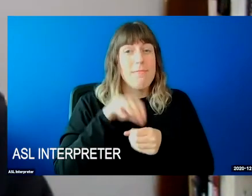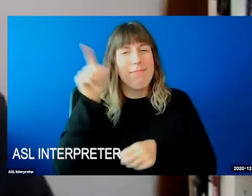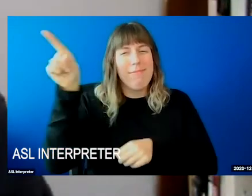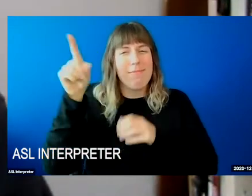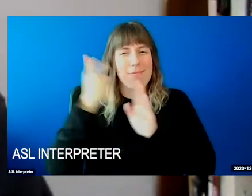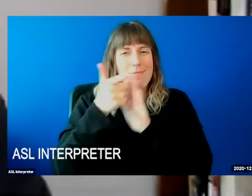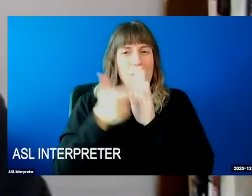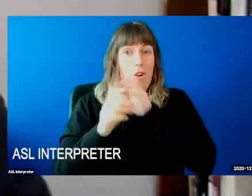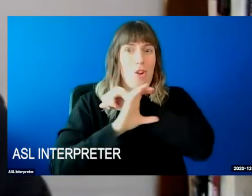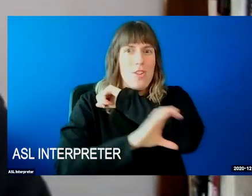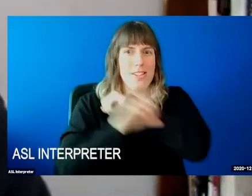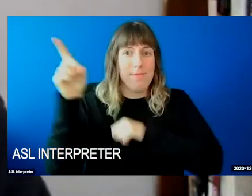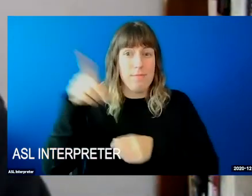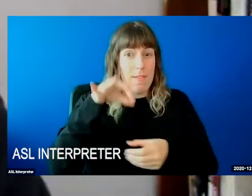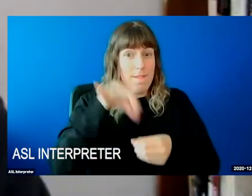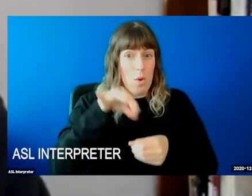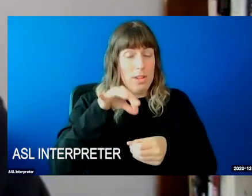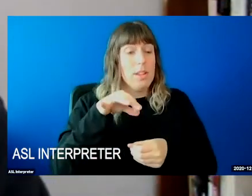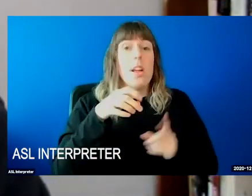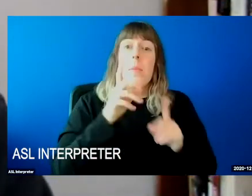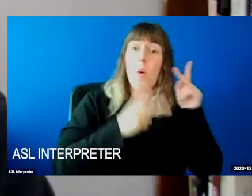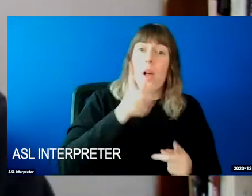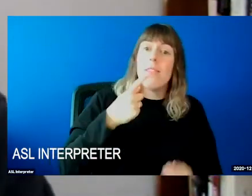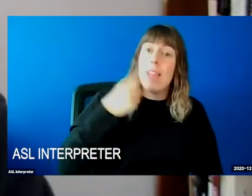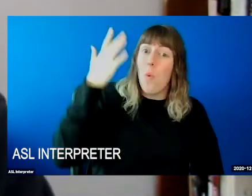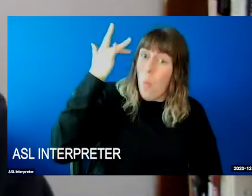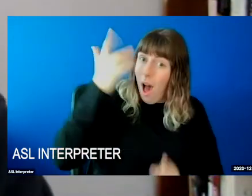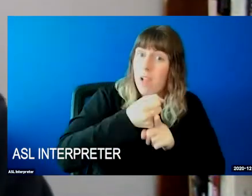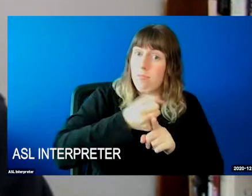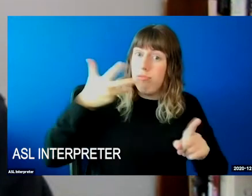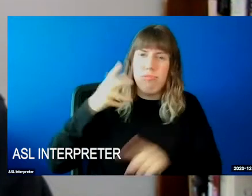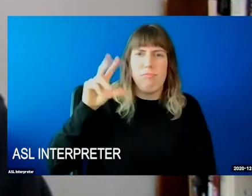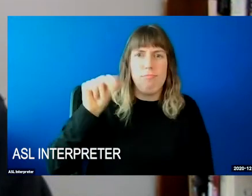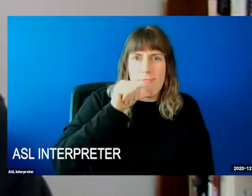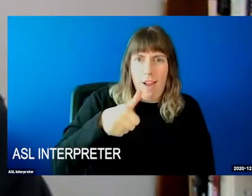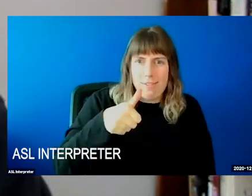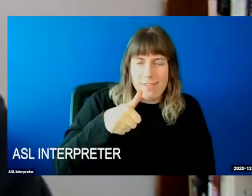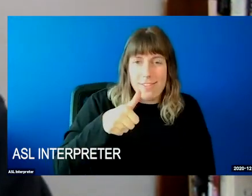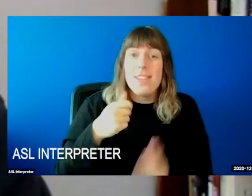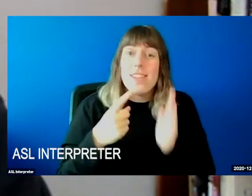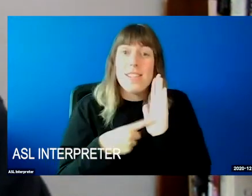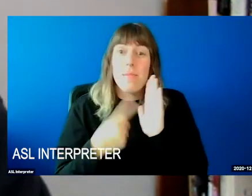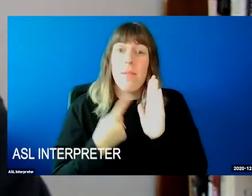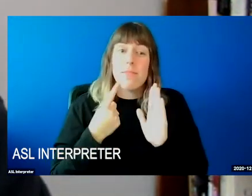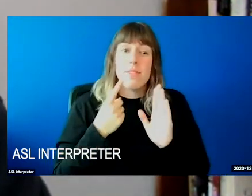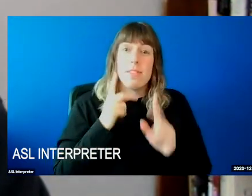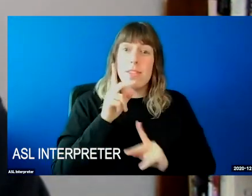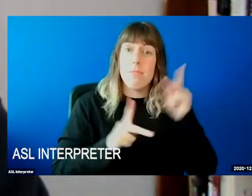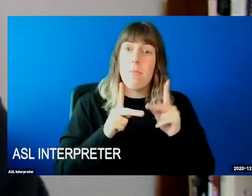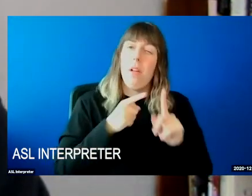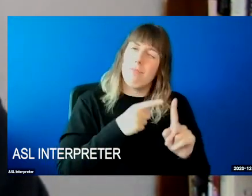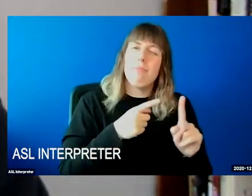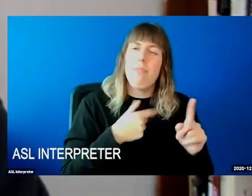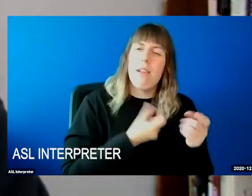Congress, people don't say why they're voting for something. And the fact, he said, the strongest agreements are ones that different people support for